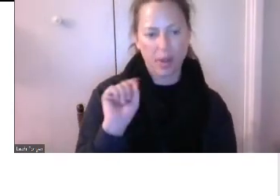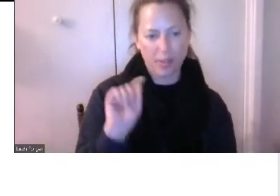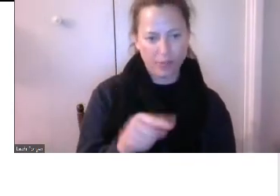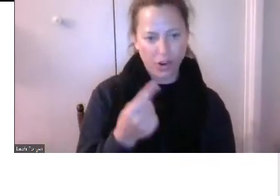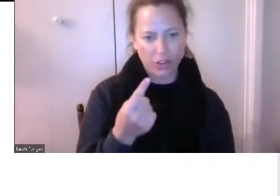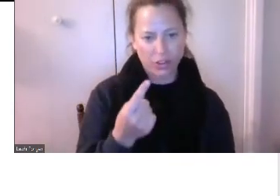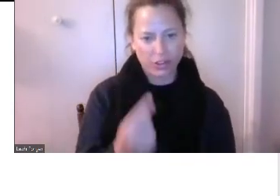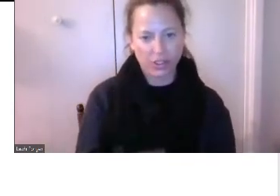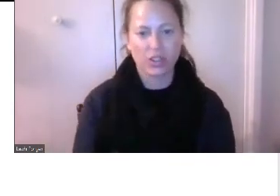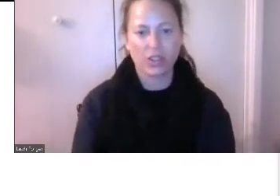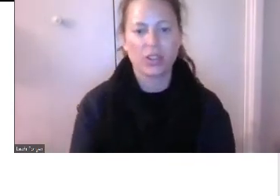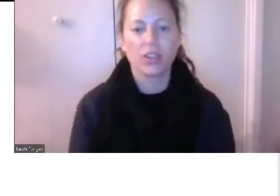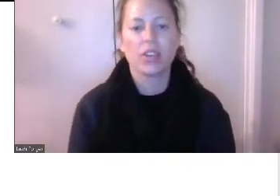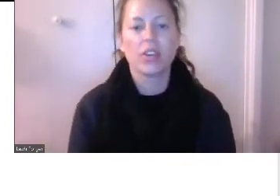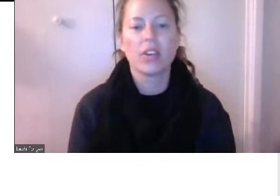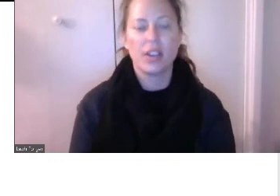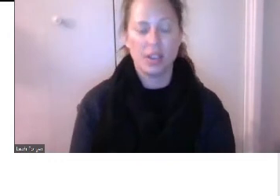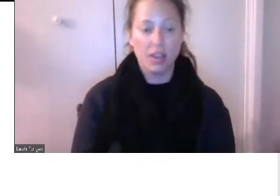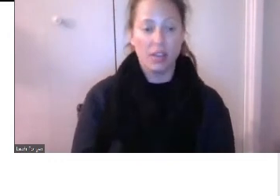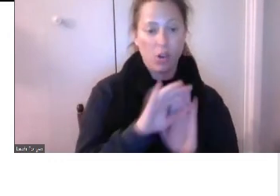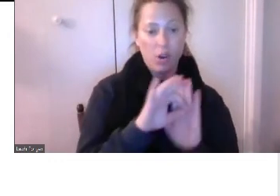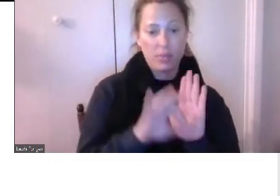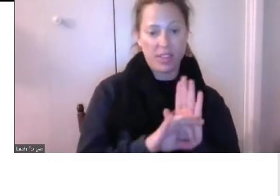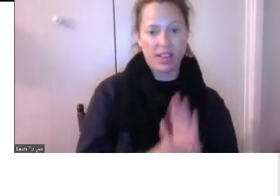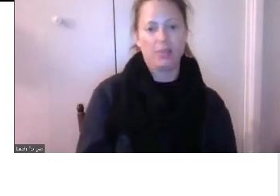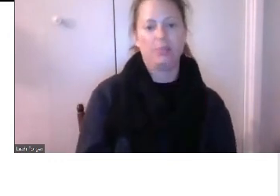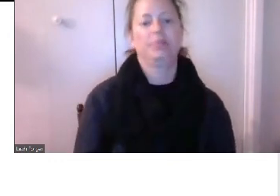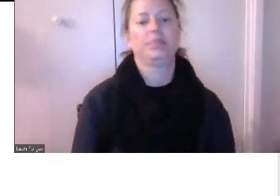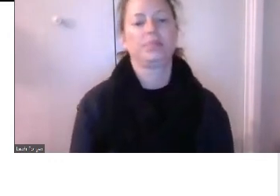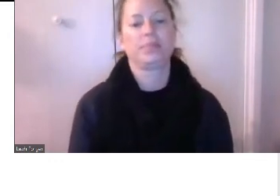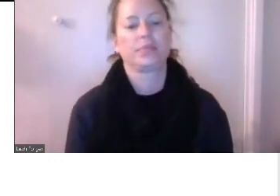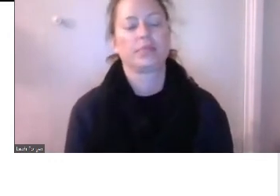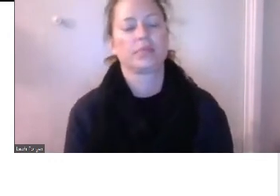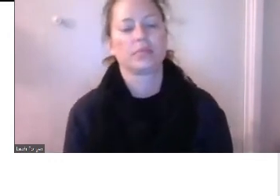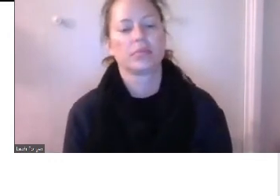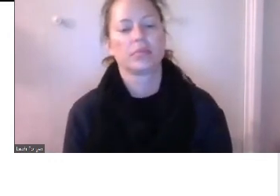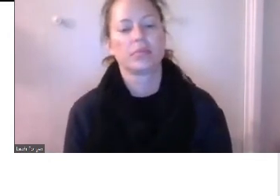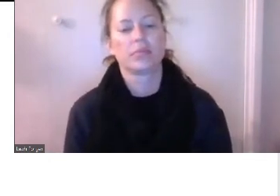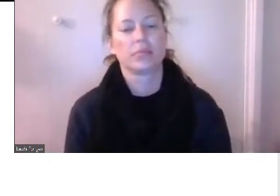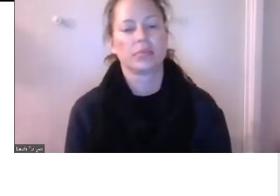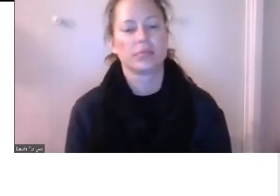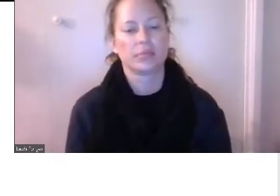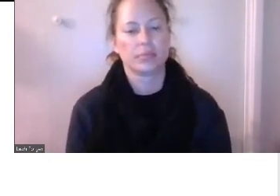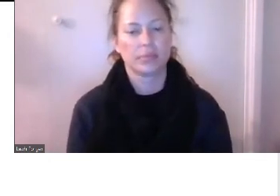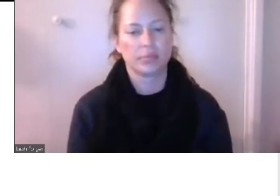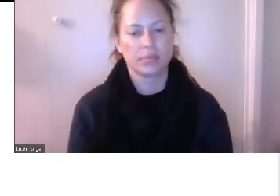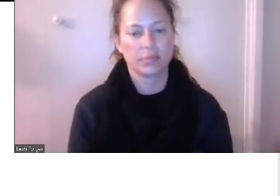equals y2 minus y1 over x2 minus x1.